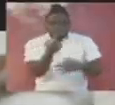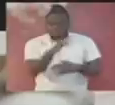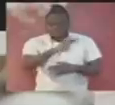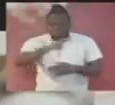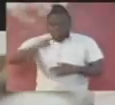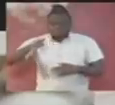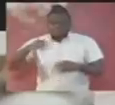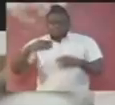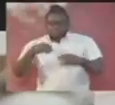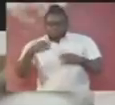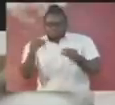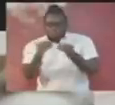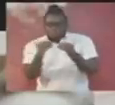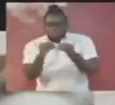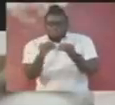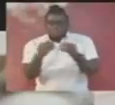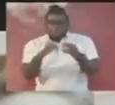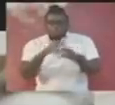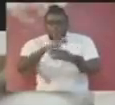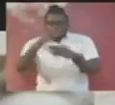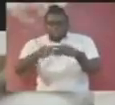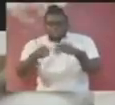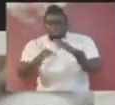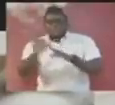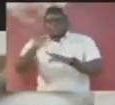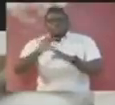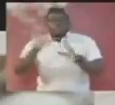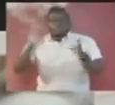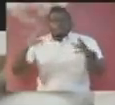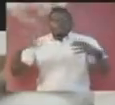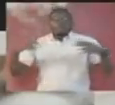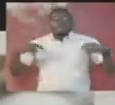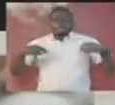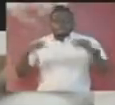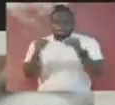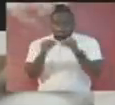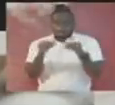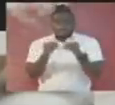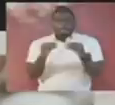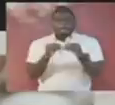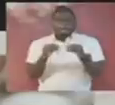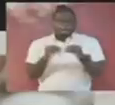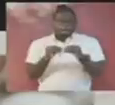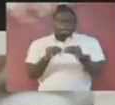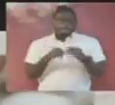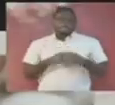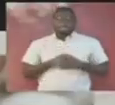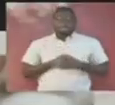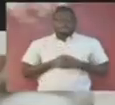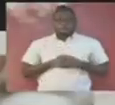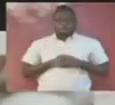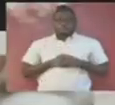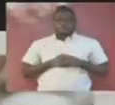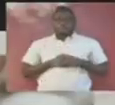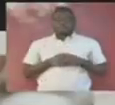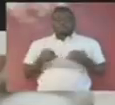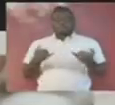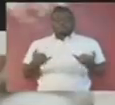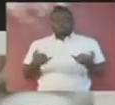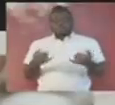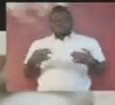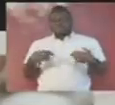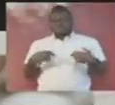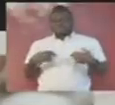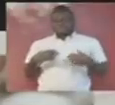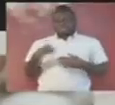in development, there are at least more than 70 vaccines that are going for approval.